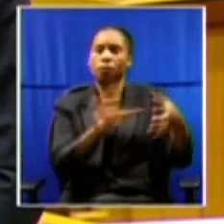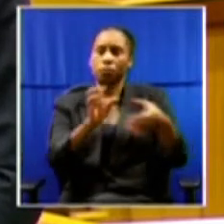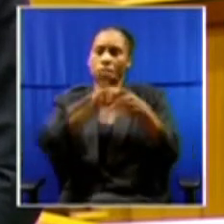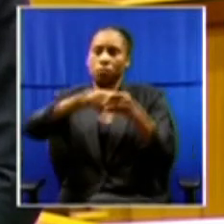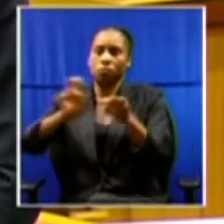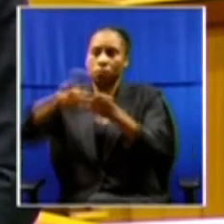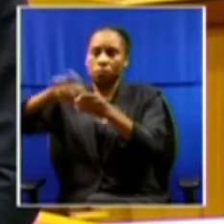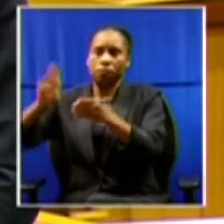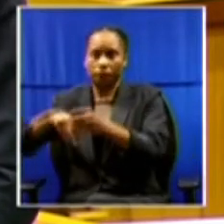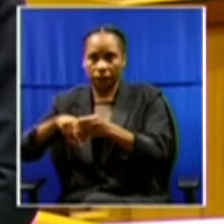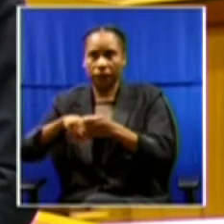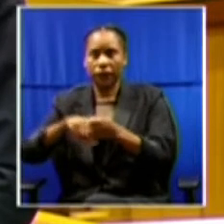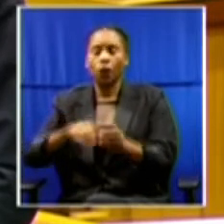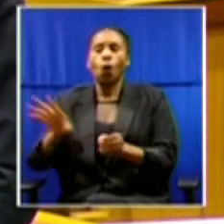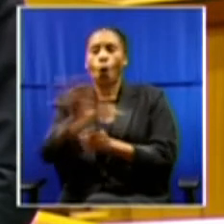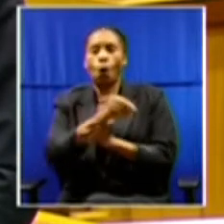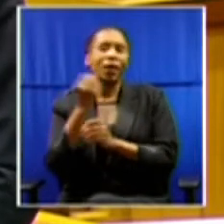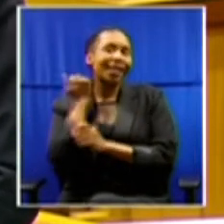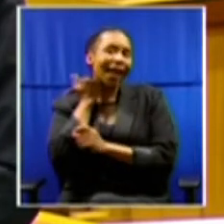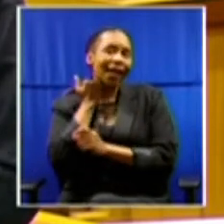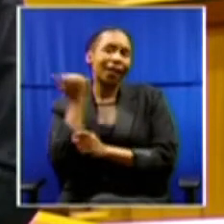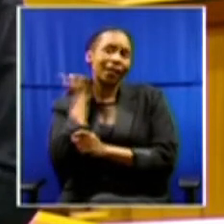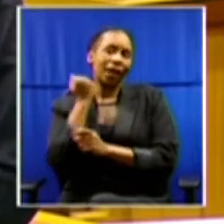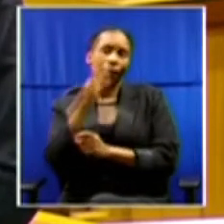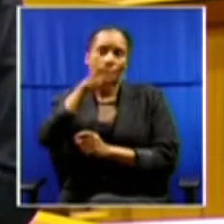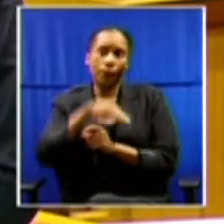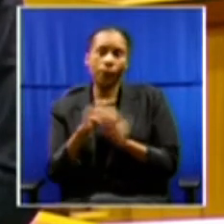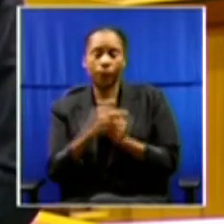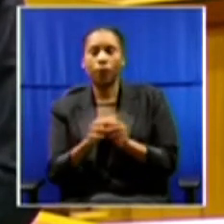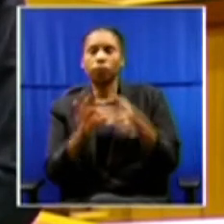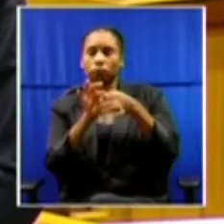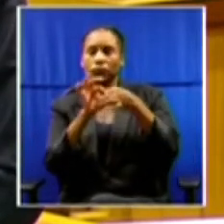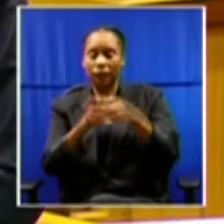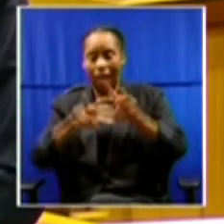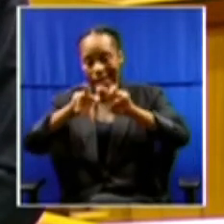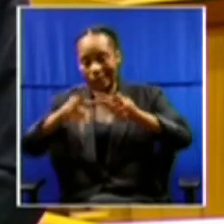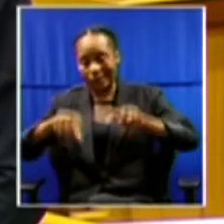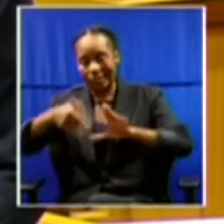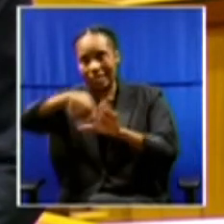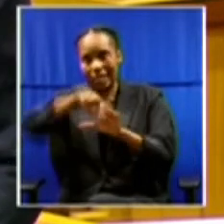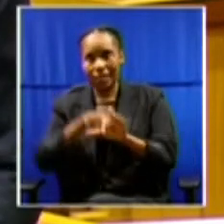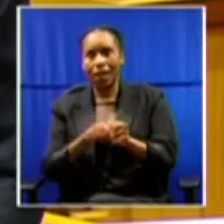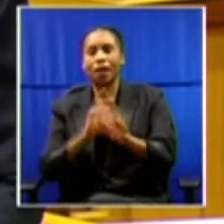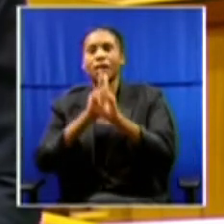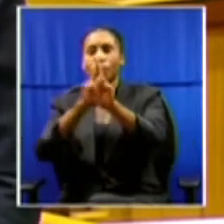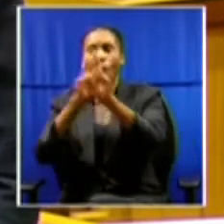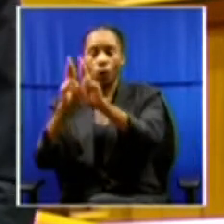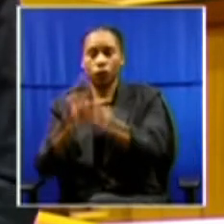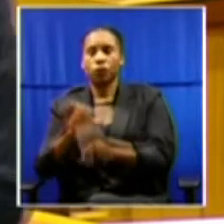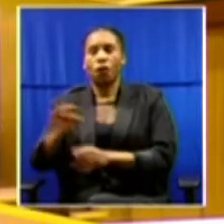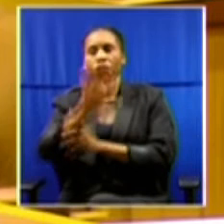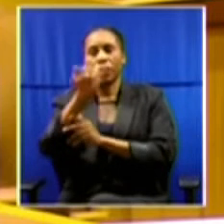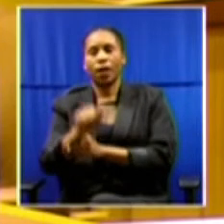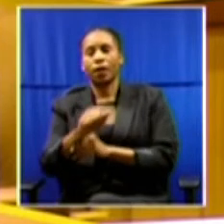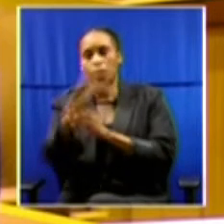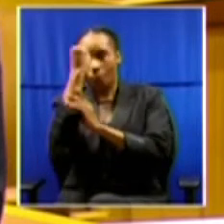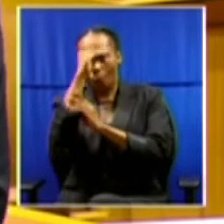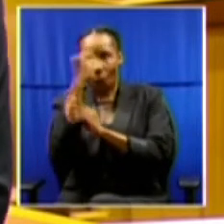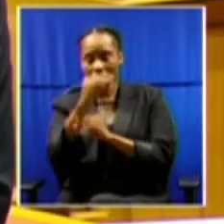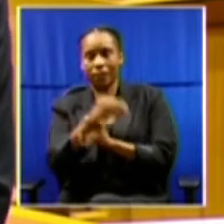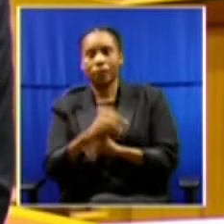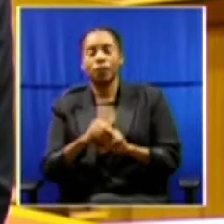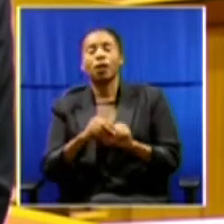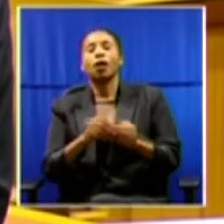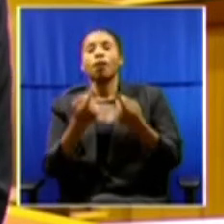non-gang related incidents are investigated internally and reported to the South African Police Service for criminal